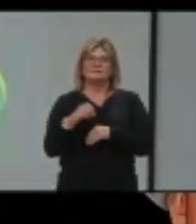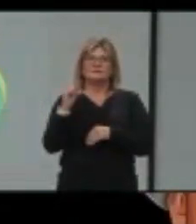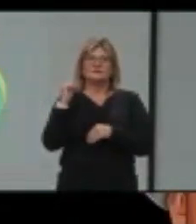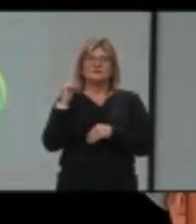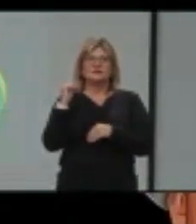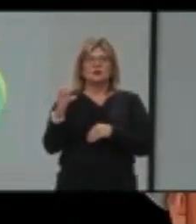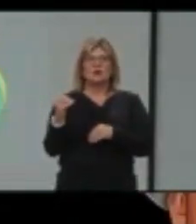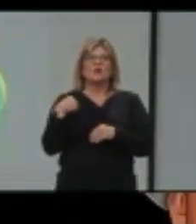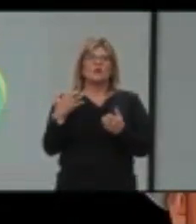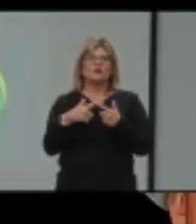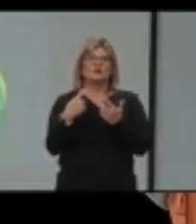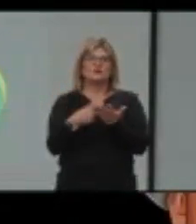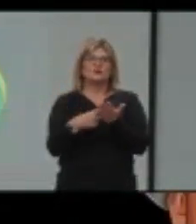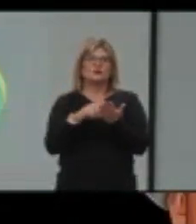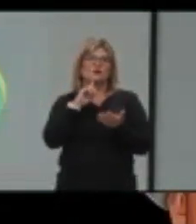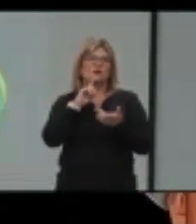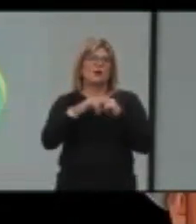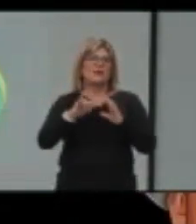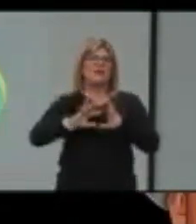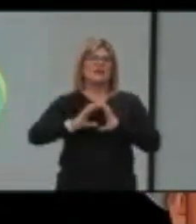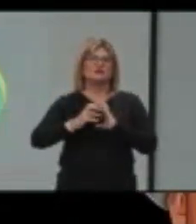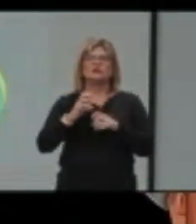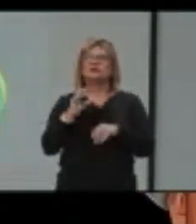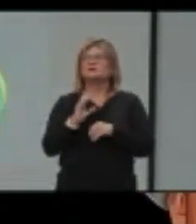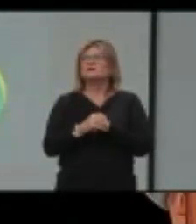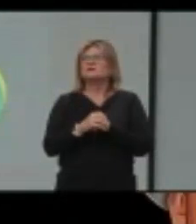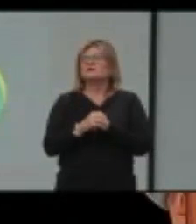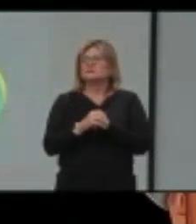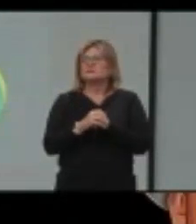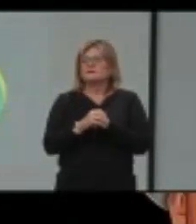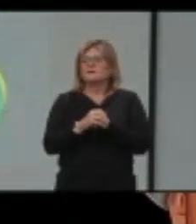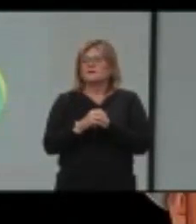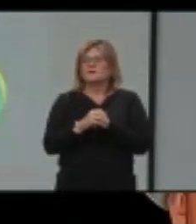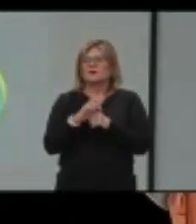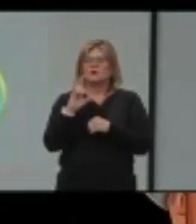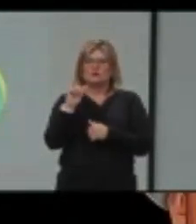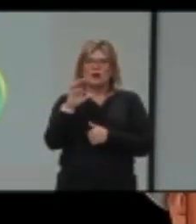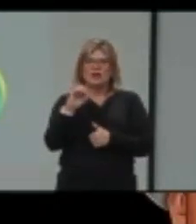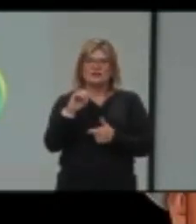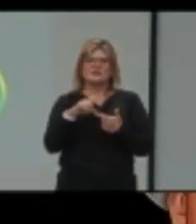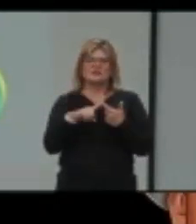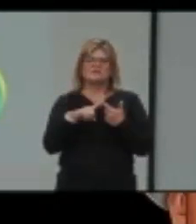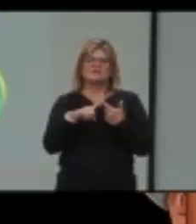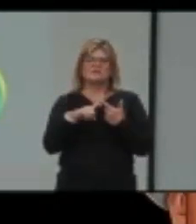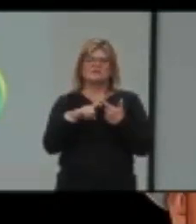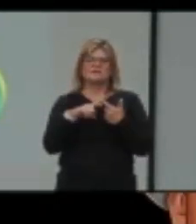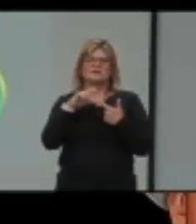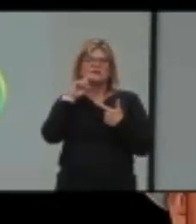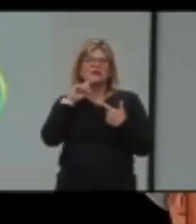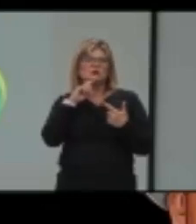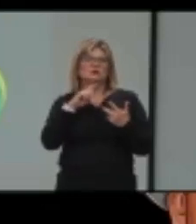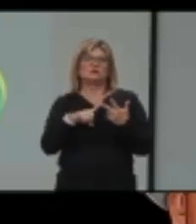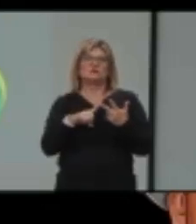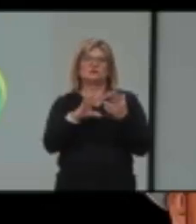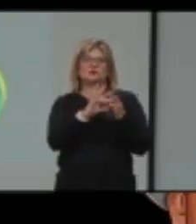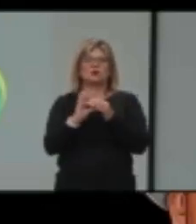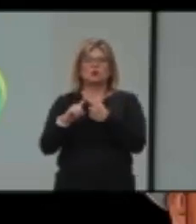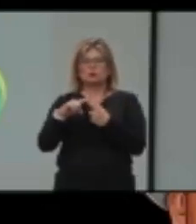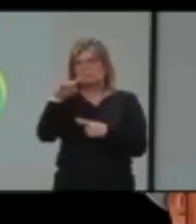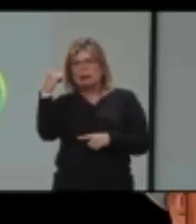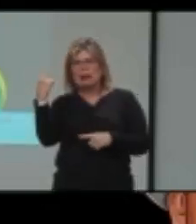So we're going to talk about the intersection of race and sexuality as it relates to being